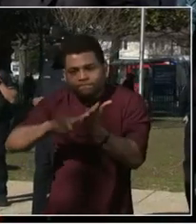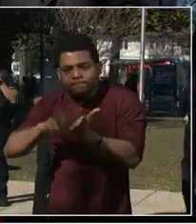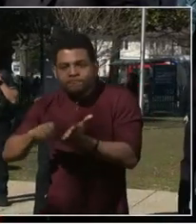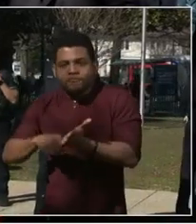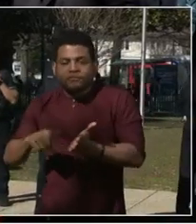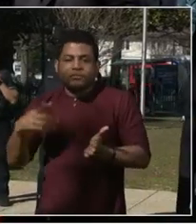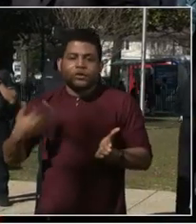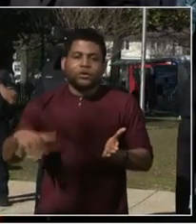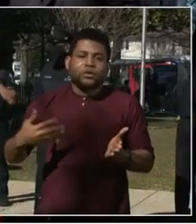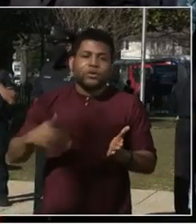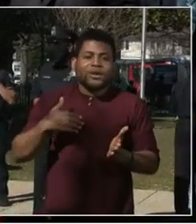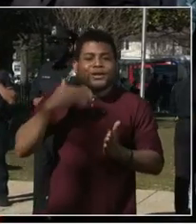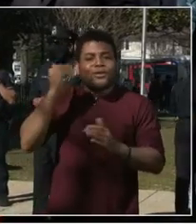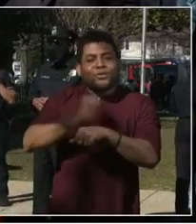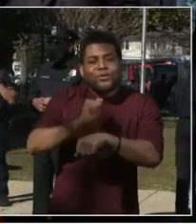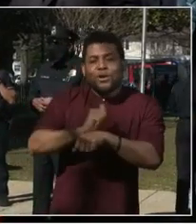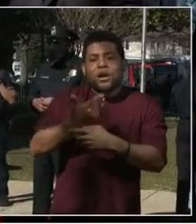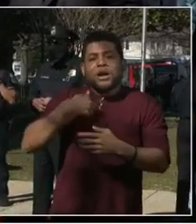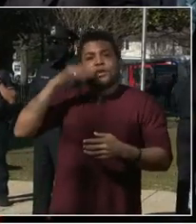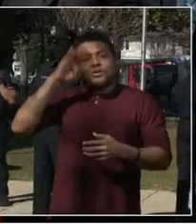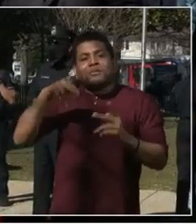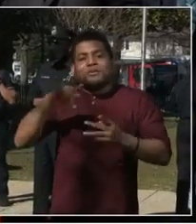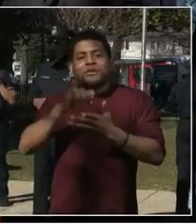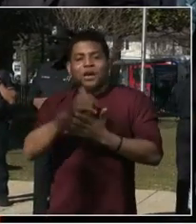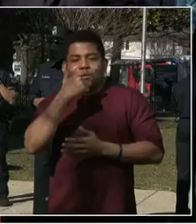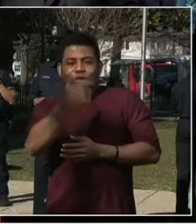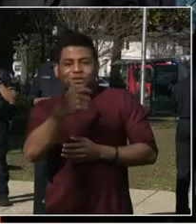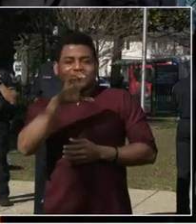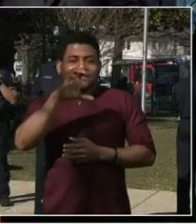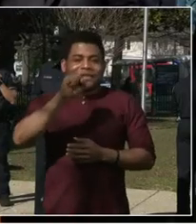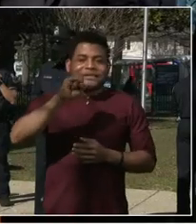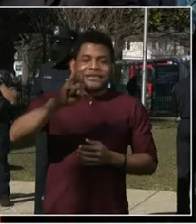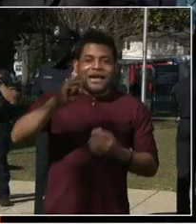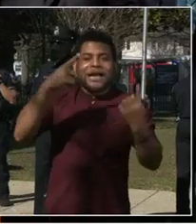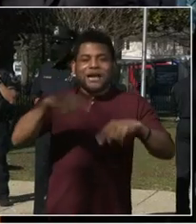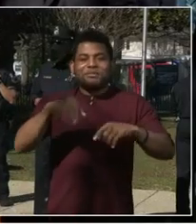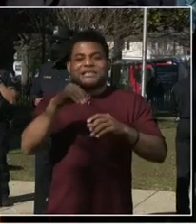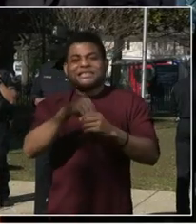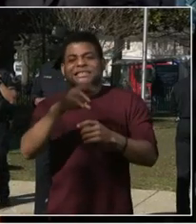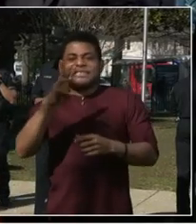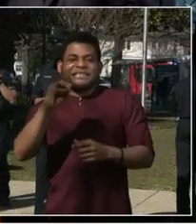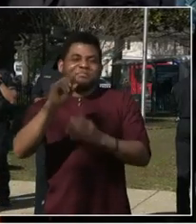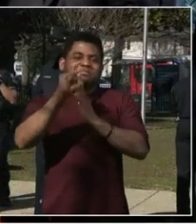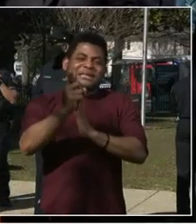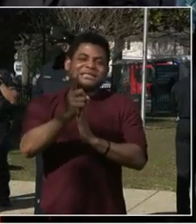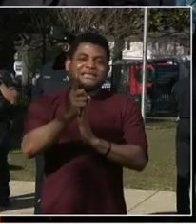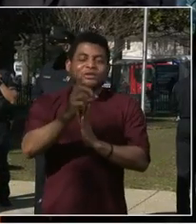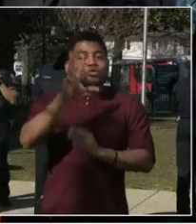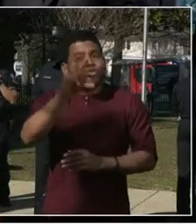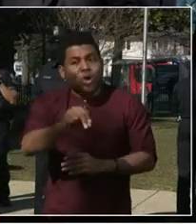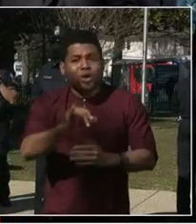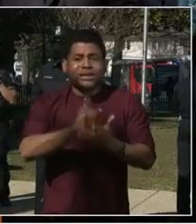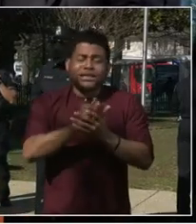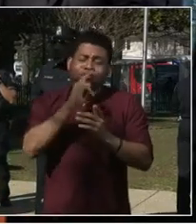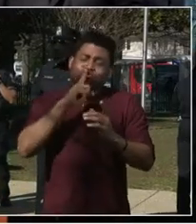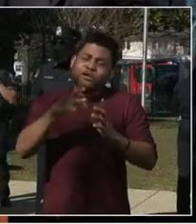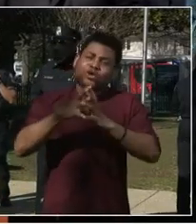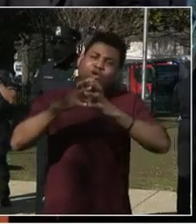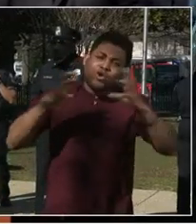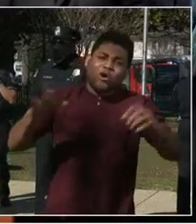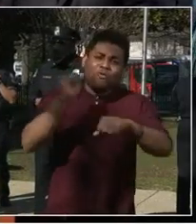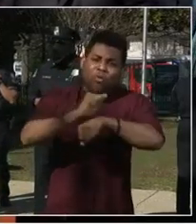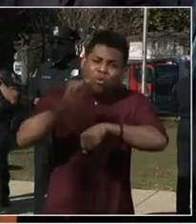watch CSI and all that kind of stuff and think it happens in 60 minutes, but that's an incredible amount of work to happen in a very short period of time. Yes,